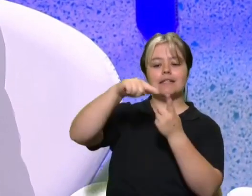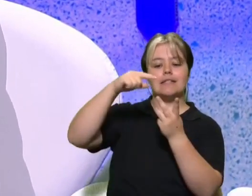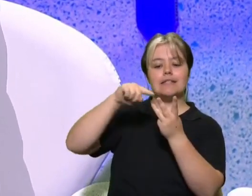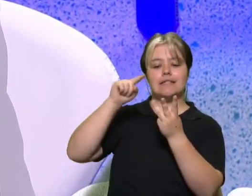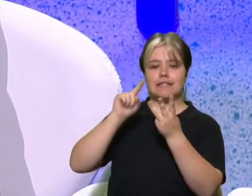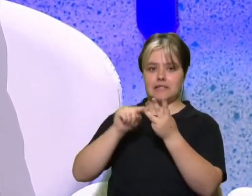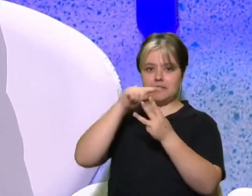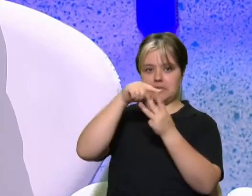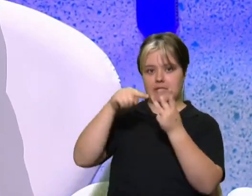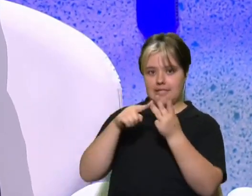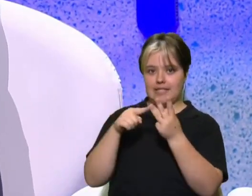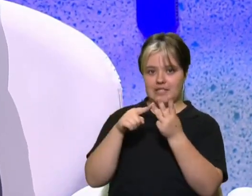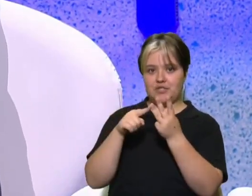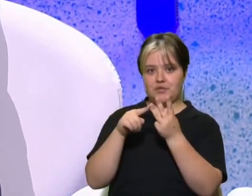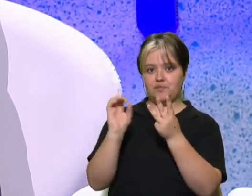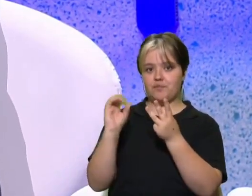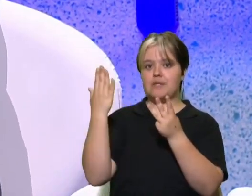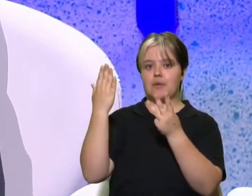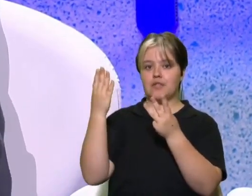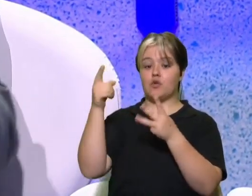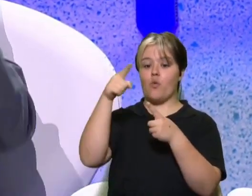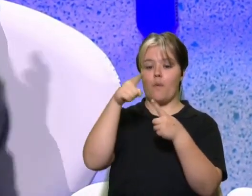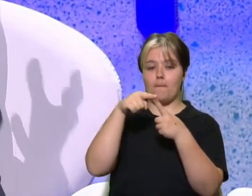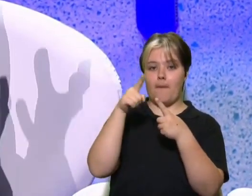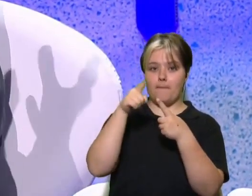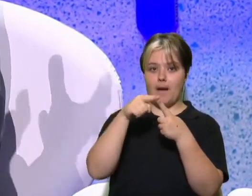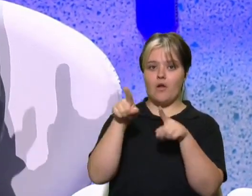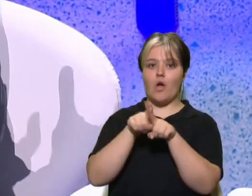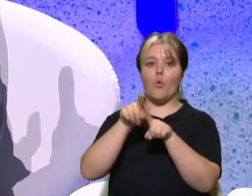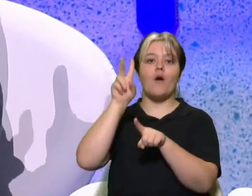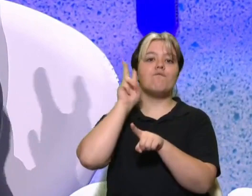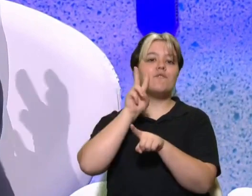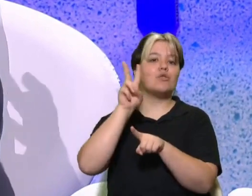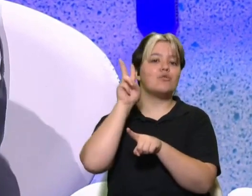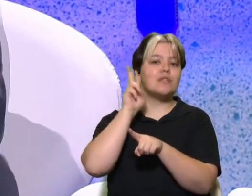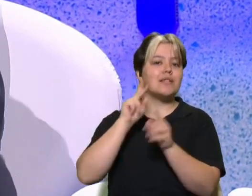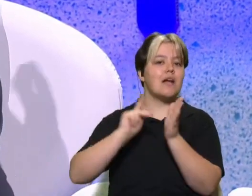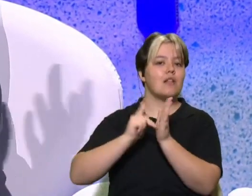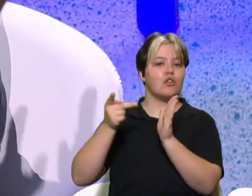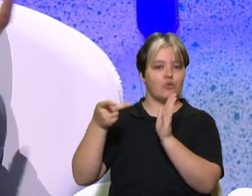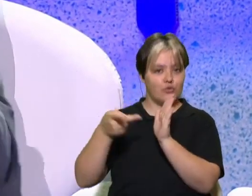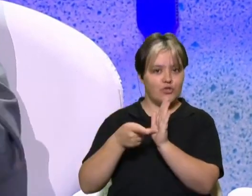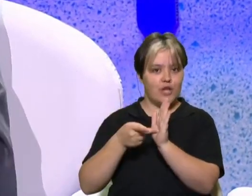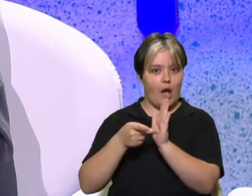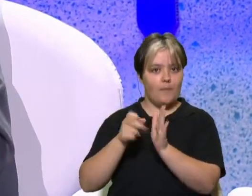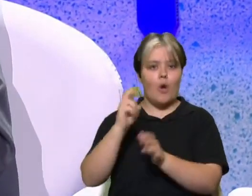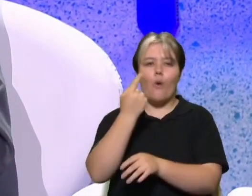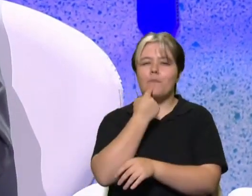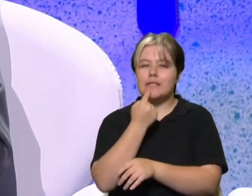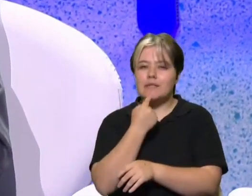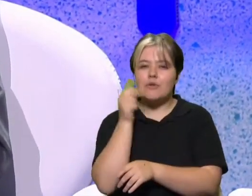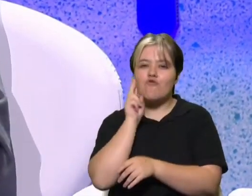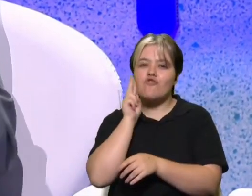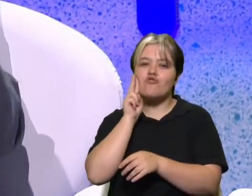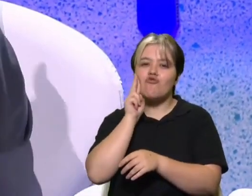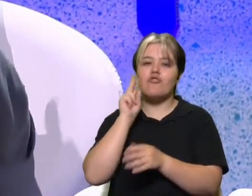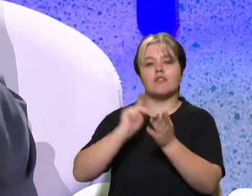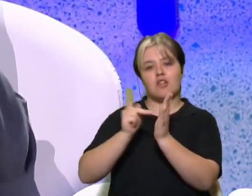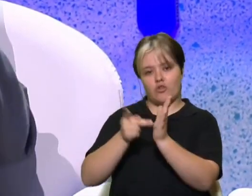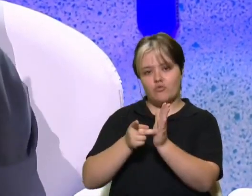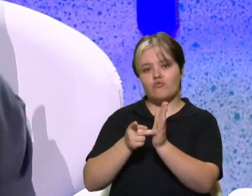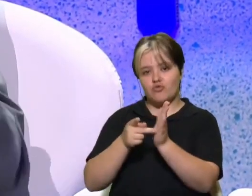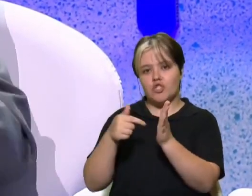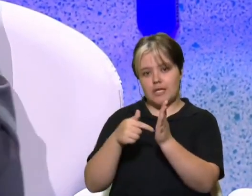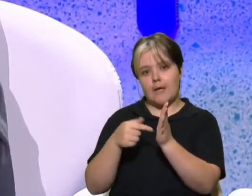are three essential pillars. First pillar is the valuation of technology, the perception